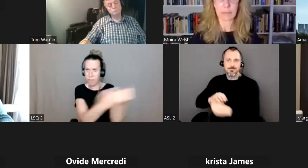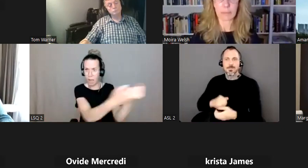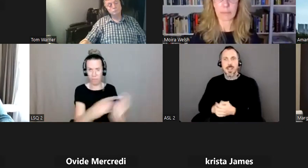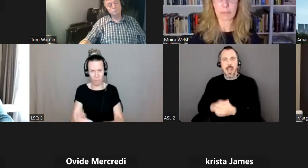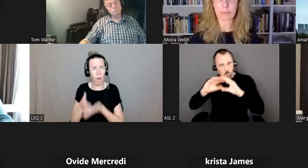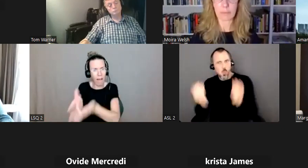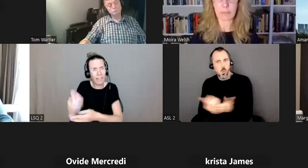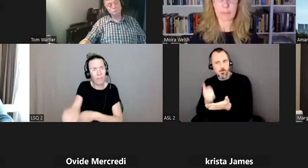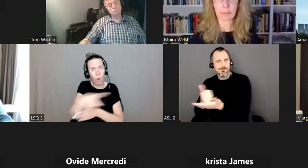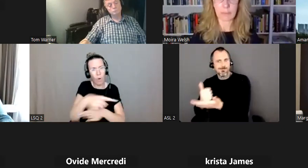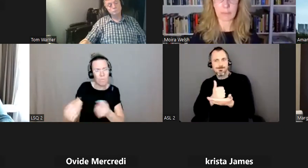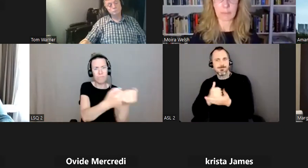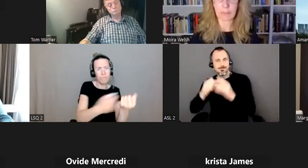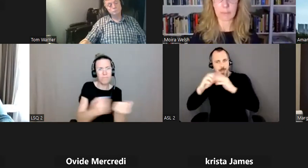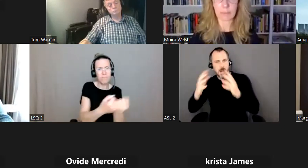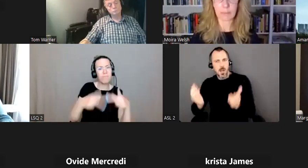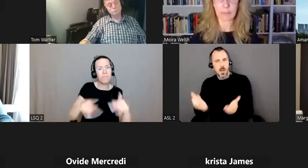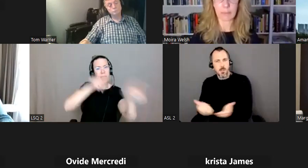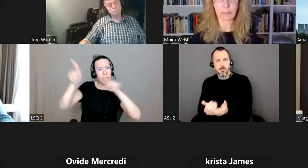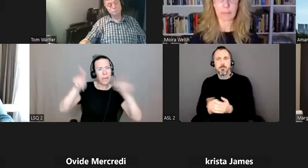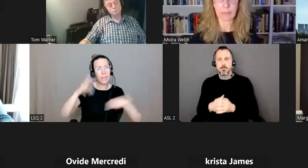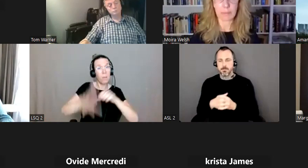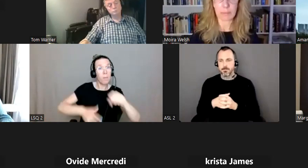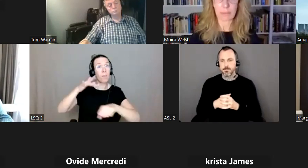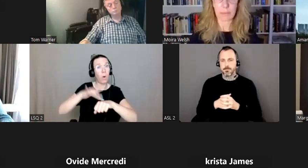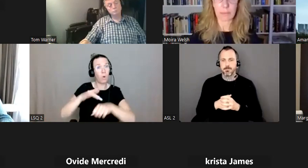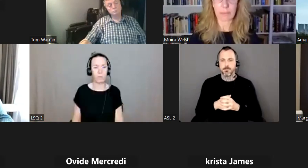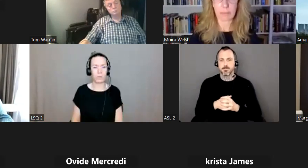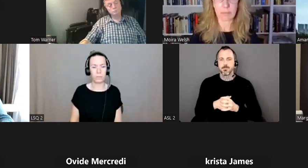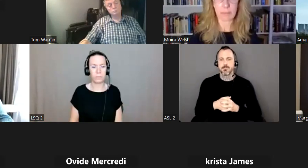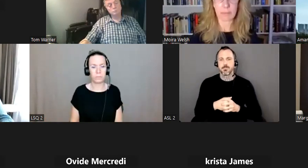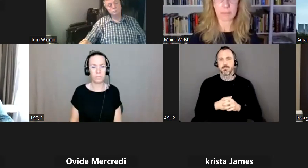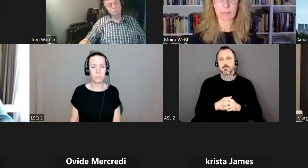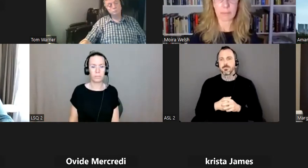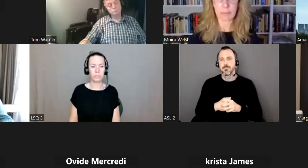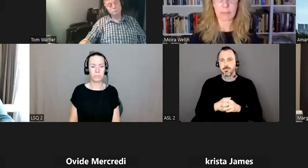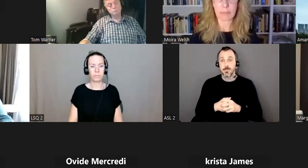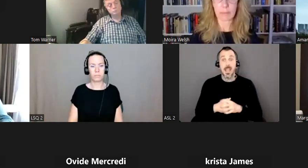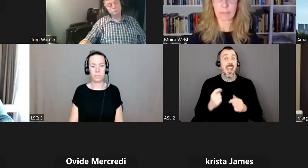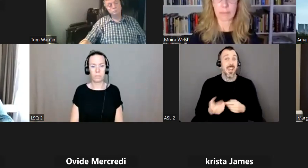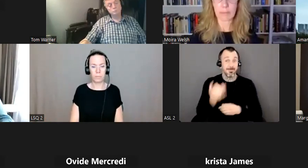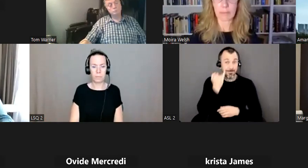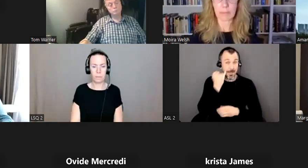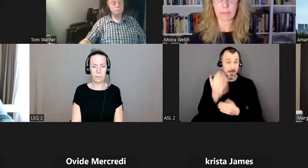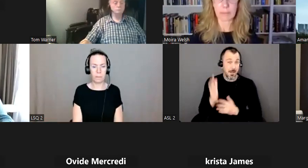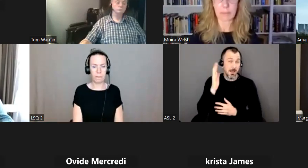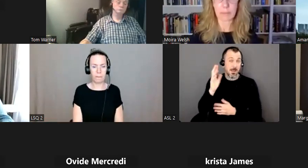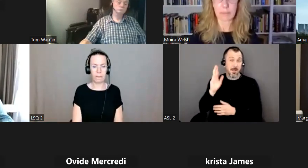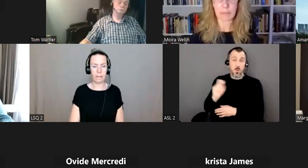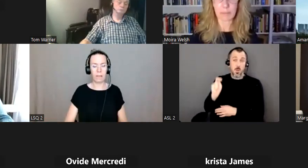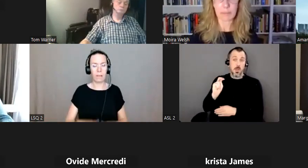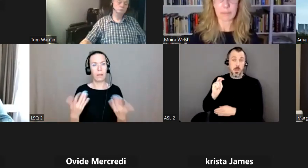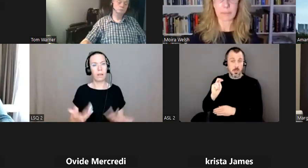around the world. I think that going back to the origins of the UN after the Second World War,